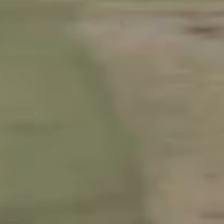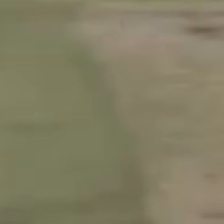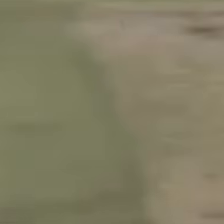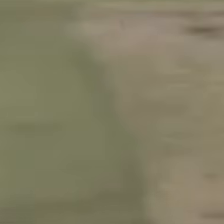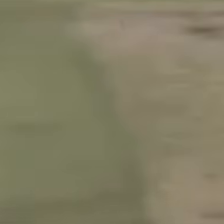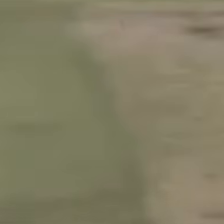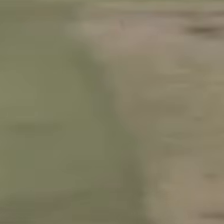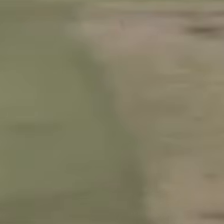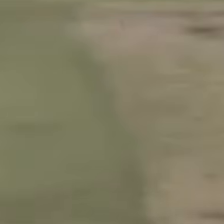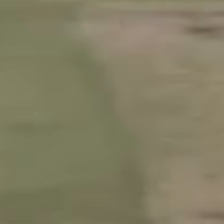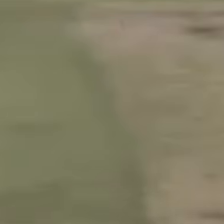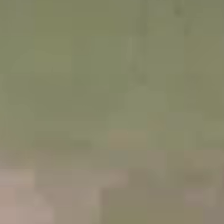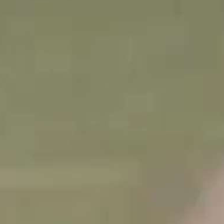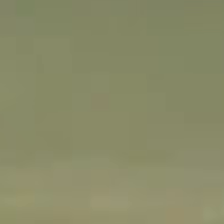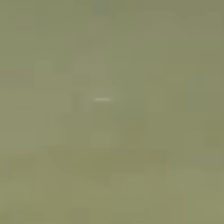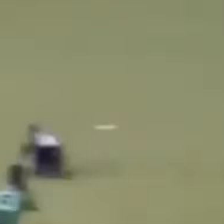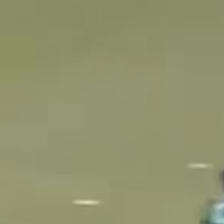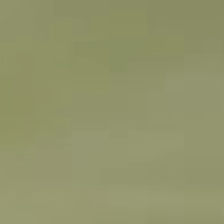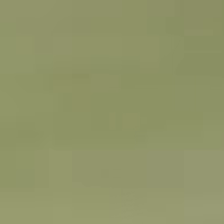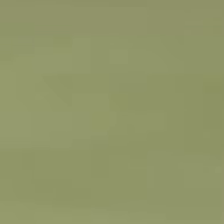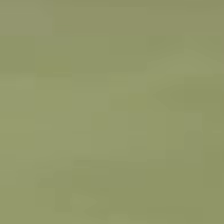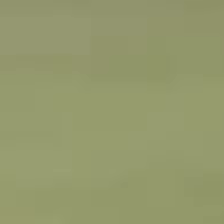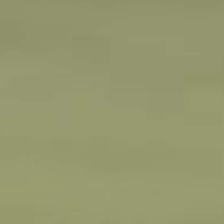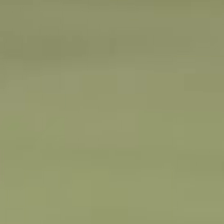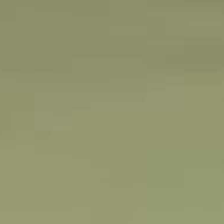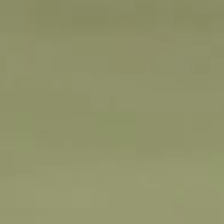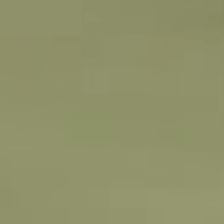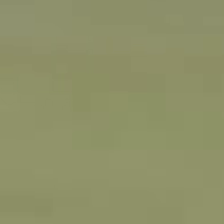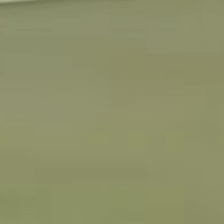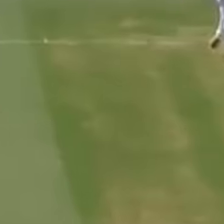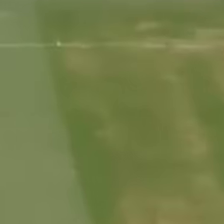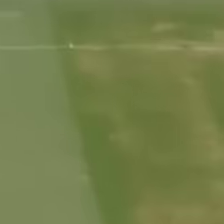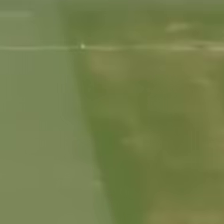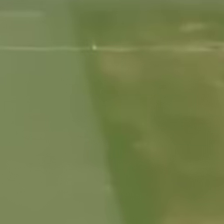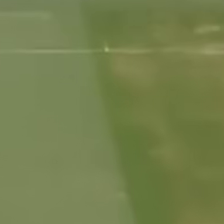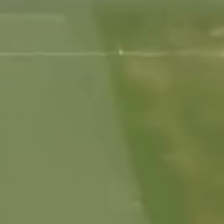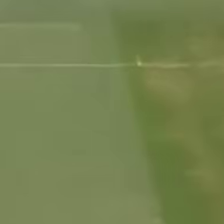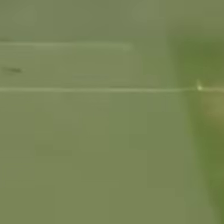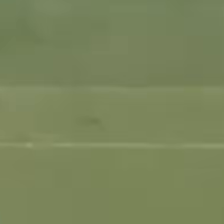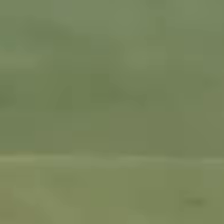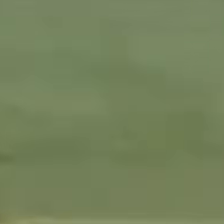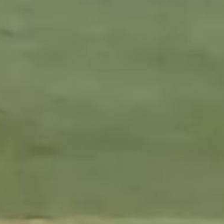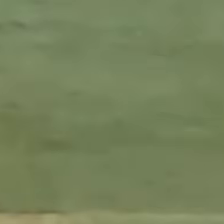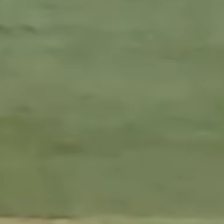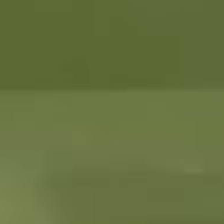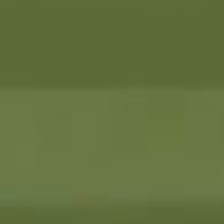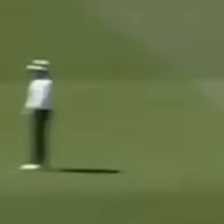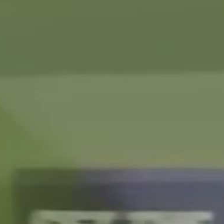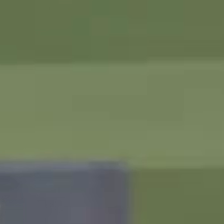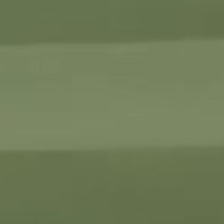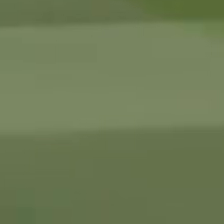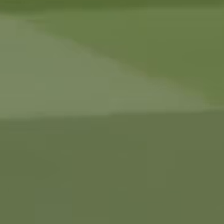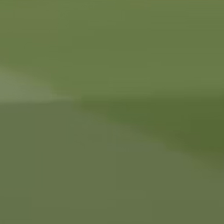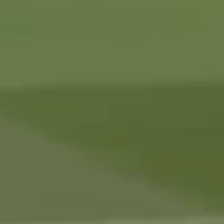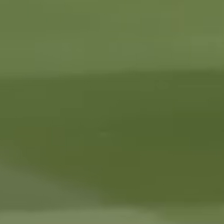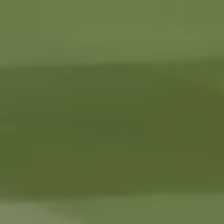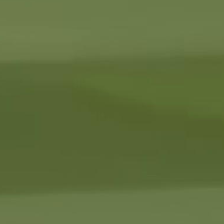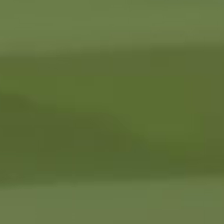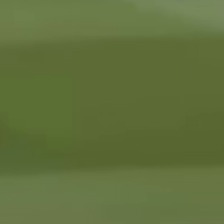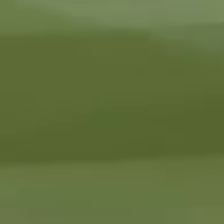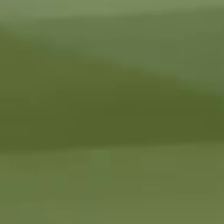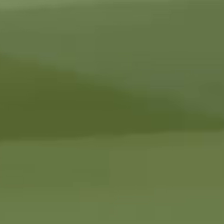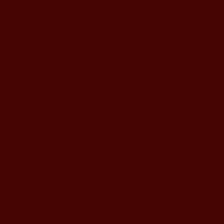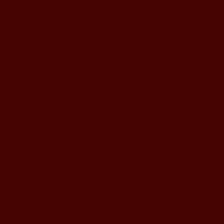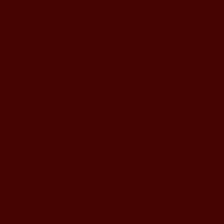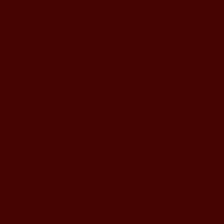been nominated for 2 women's awards. Alzari will be vying for the Test Player of the Year, Men's ODI Player of the Year and Men's T20